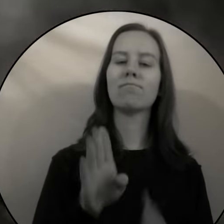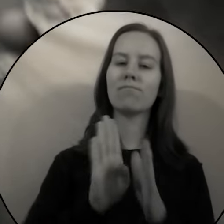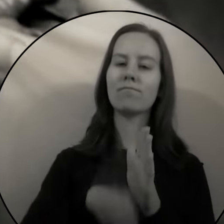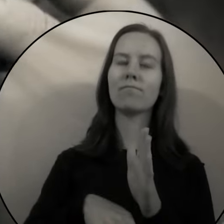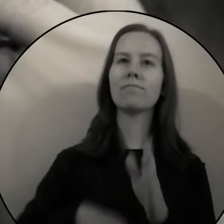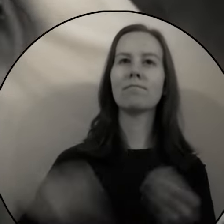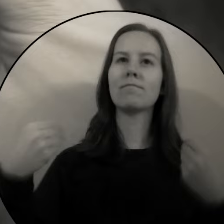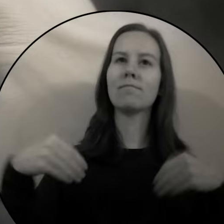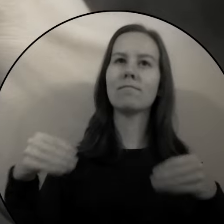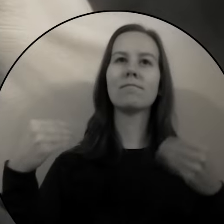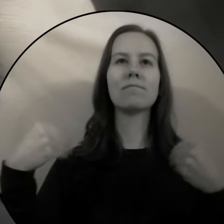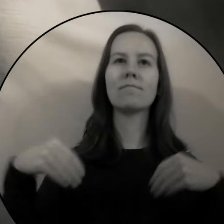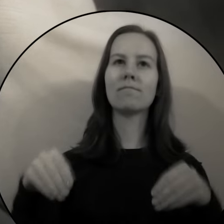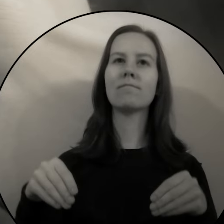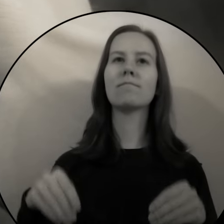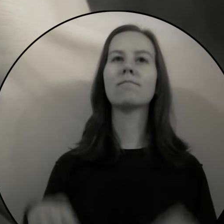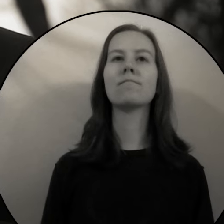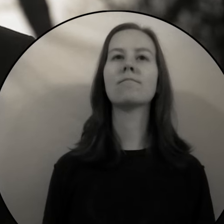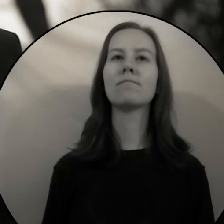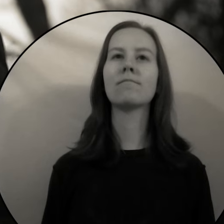where i bumped Into